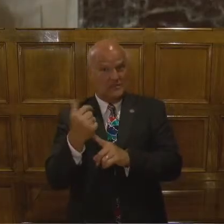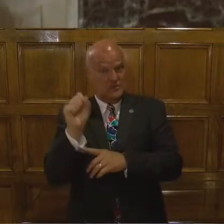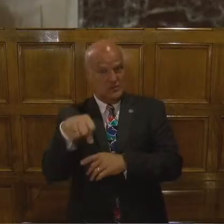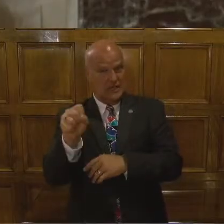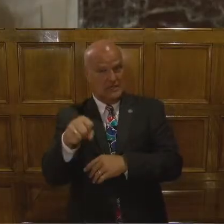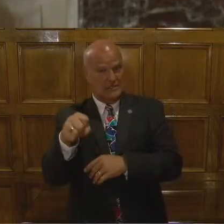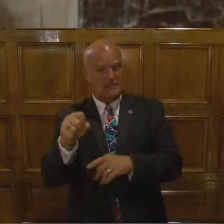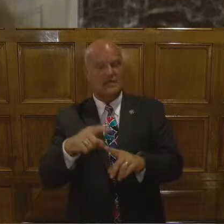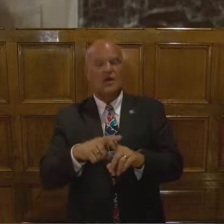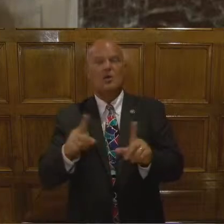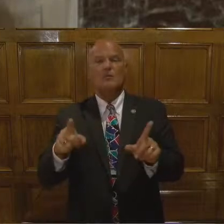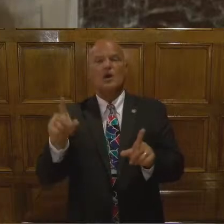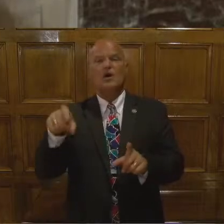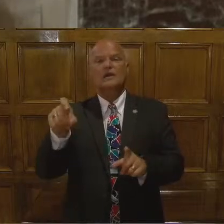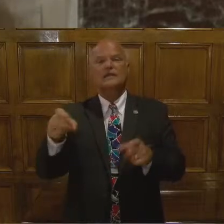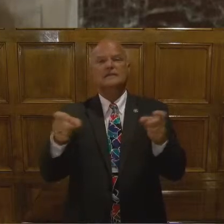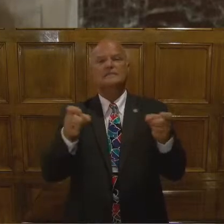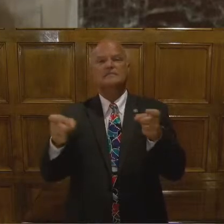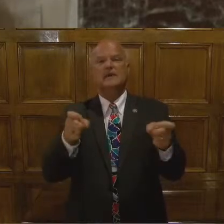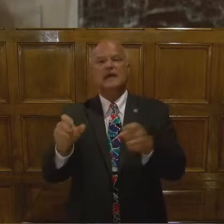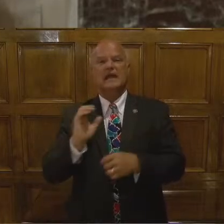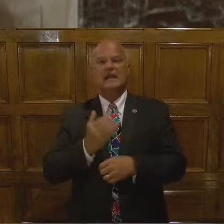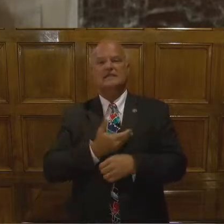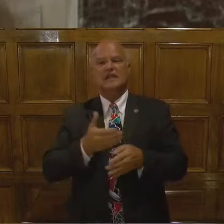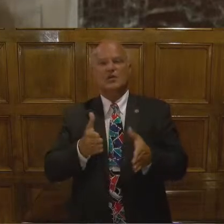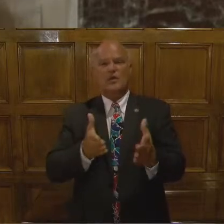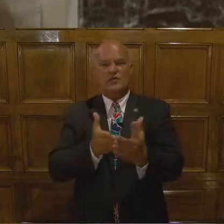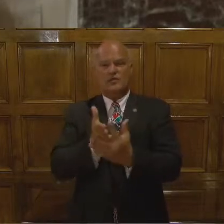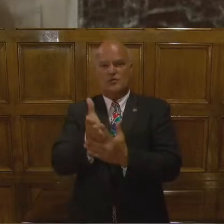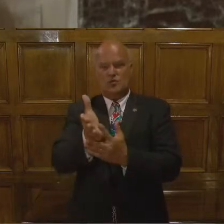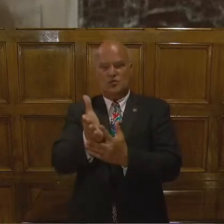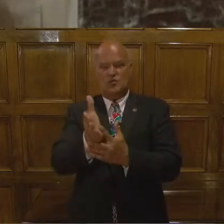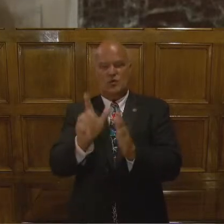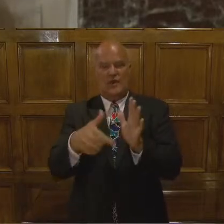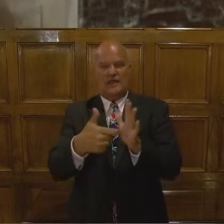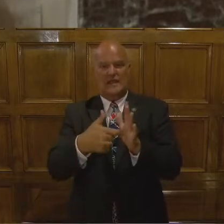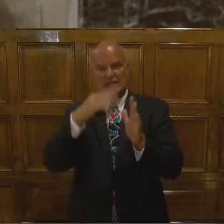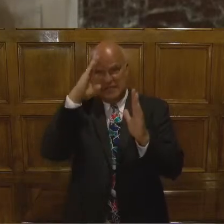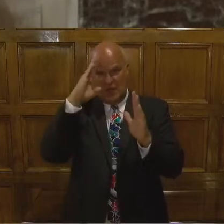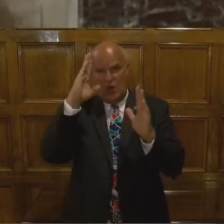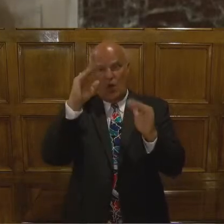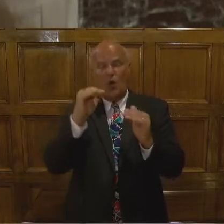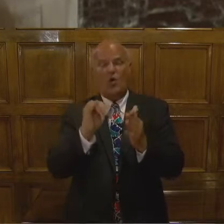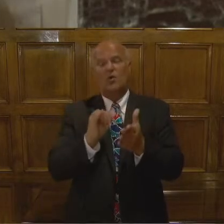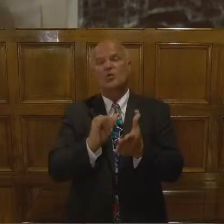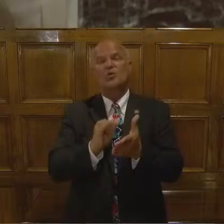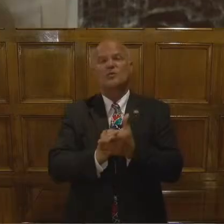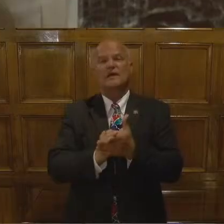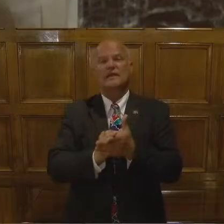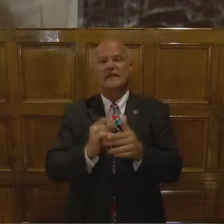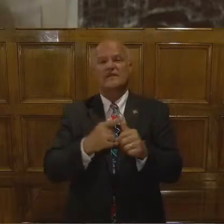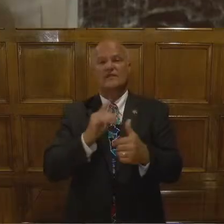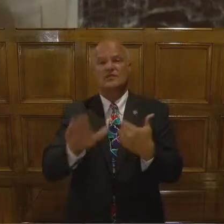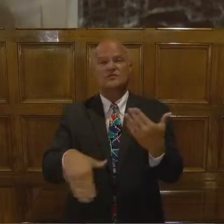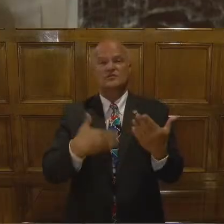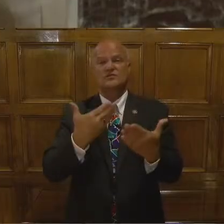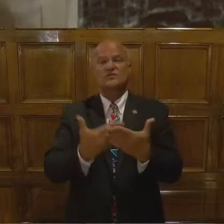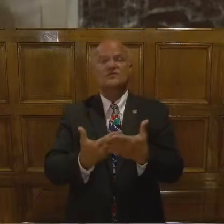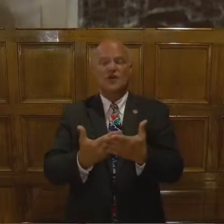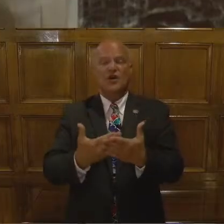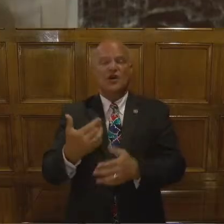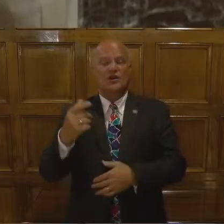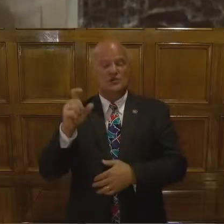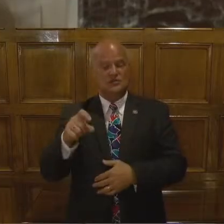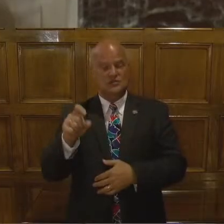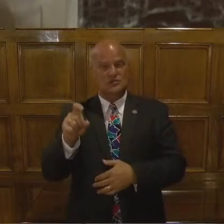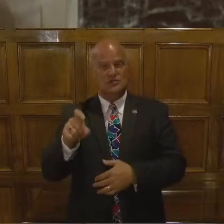year. We need to manage our way through this, and I'm hoping that, first of all, it